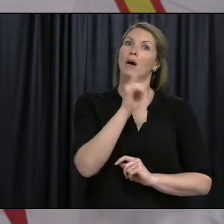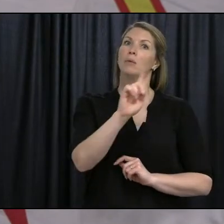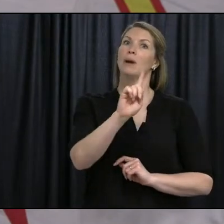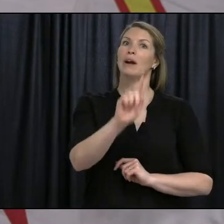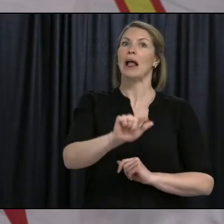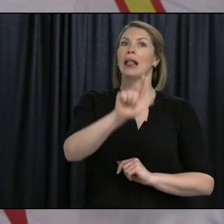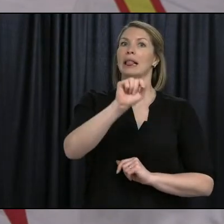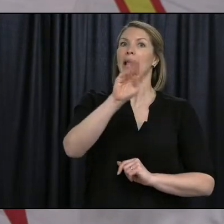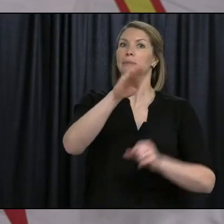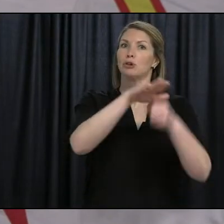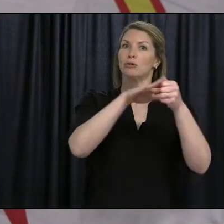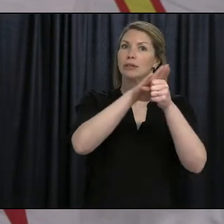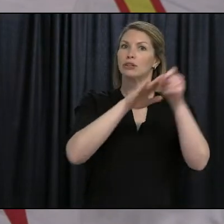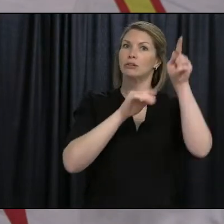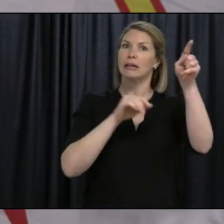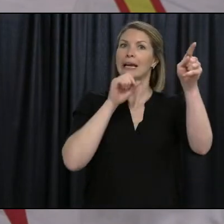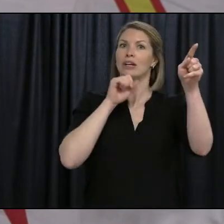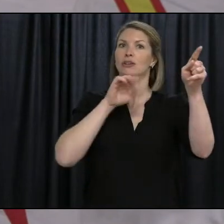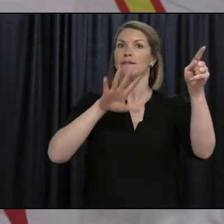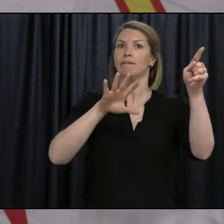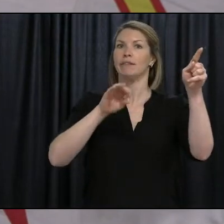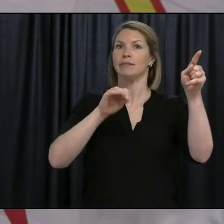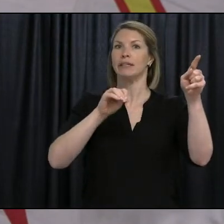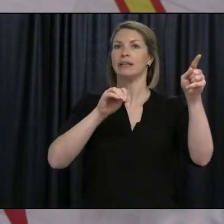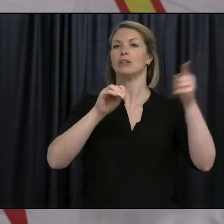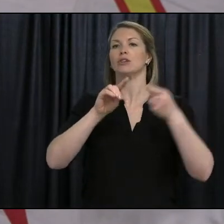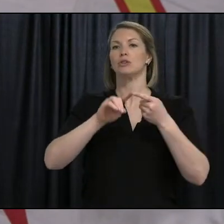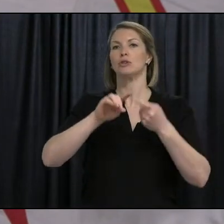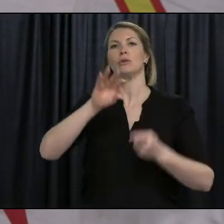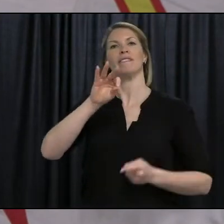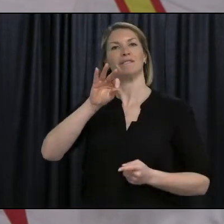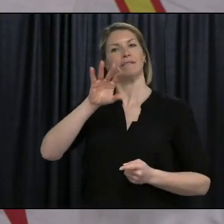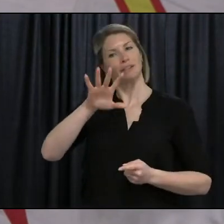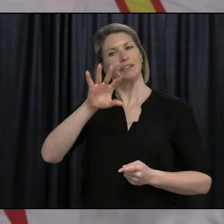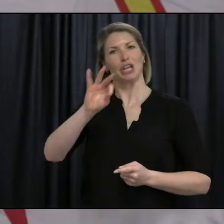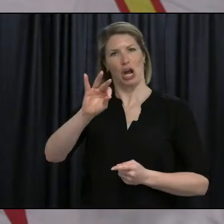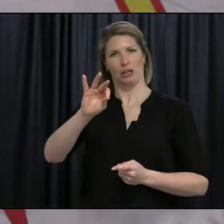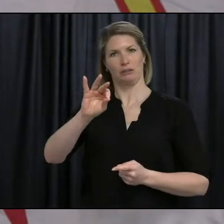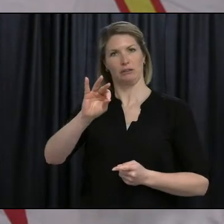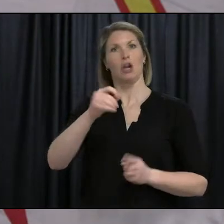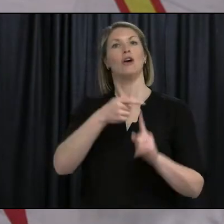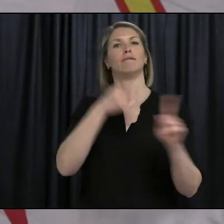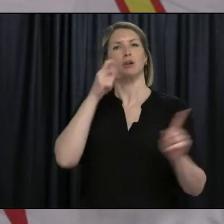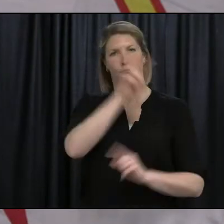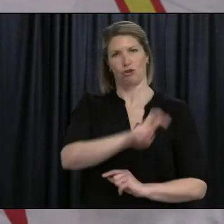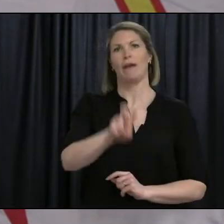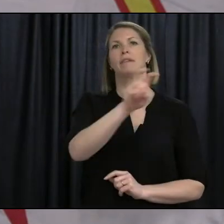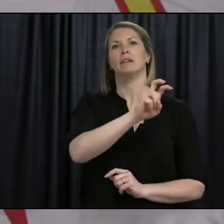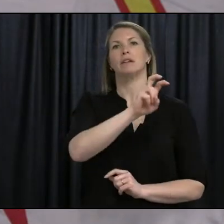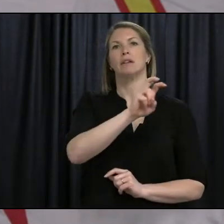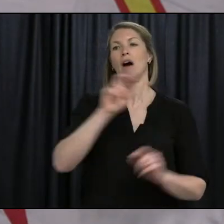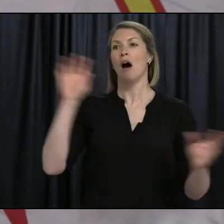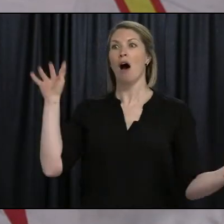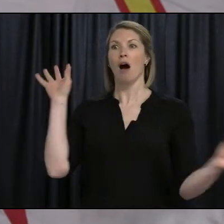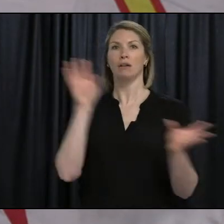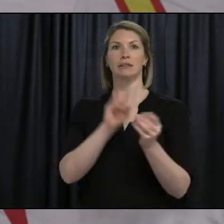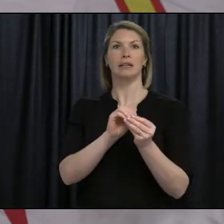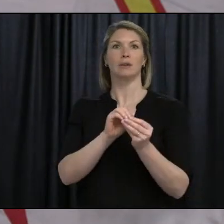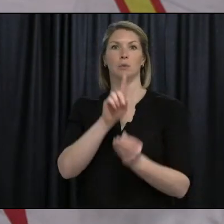between 50 and 59 years of age, and the case is travel-related. The total number of cases in our province is